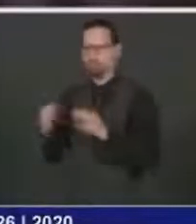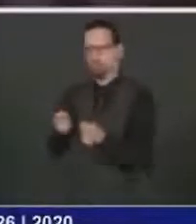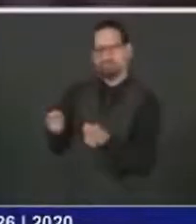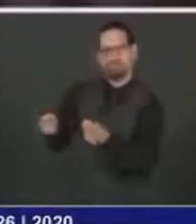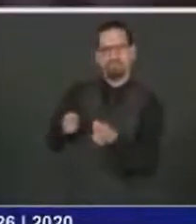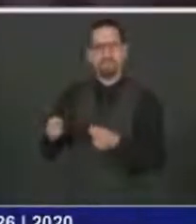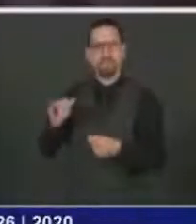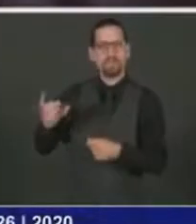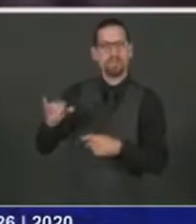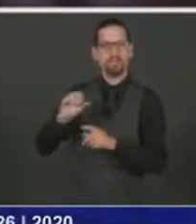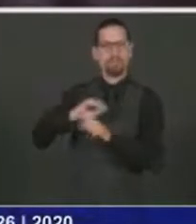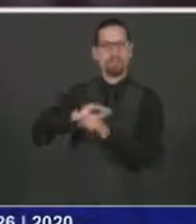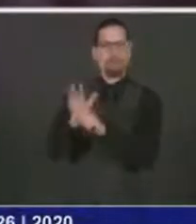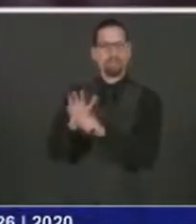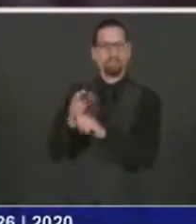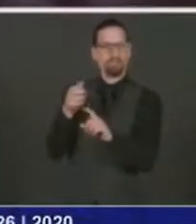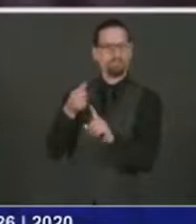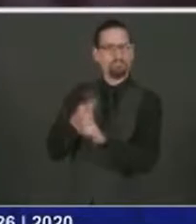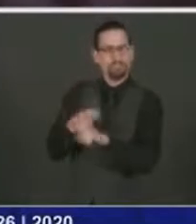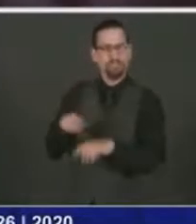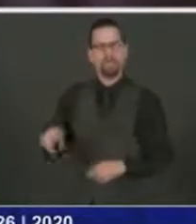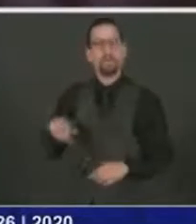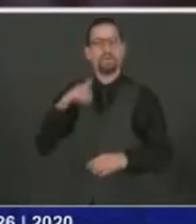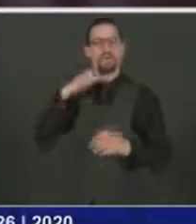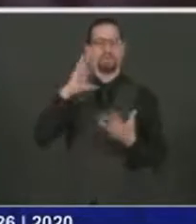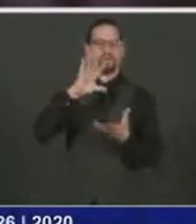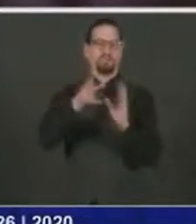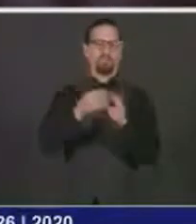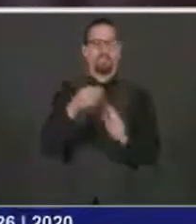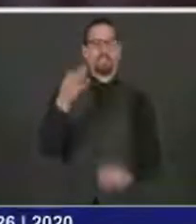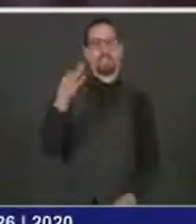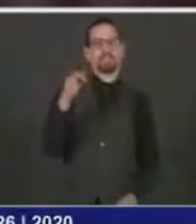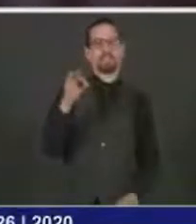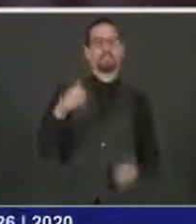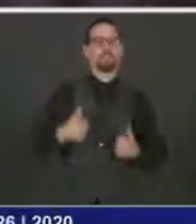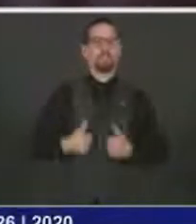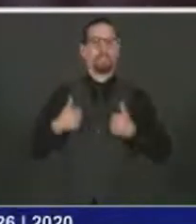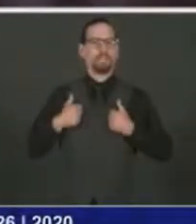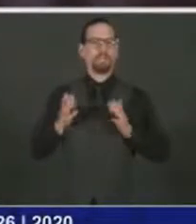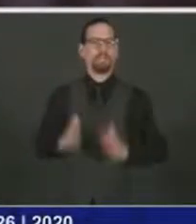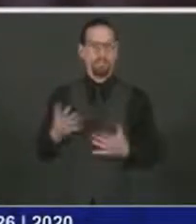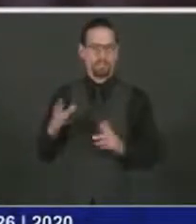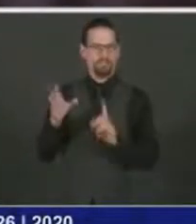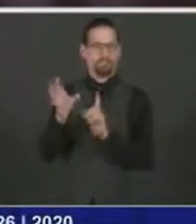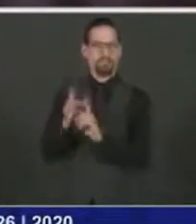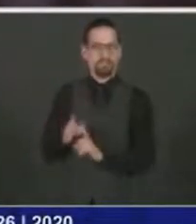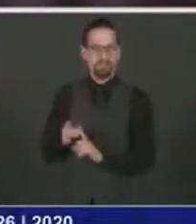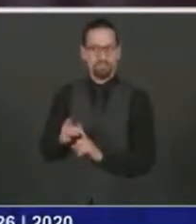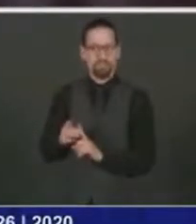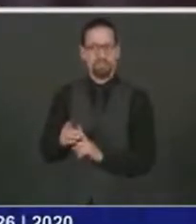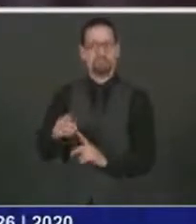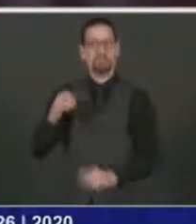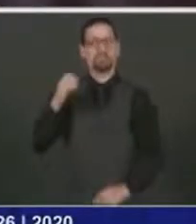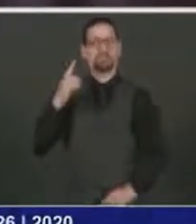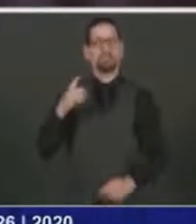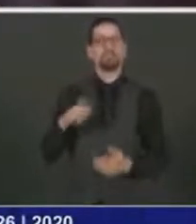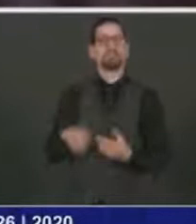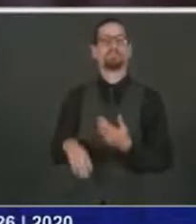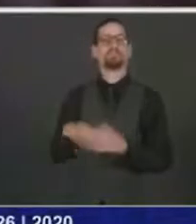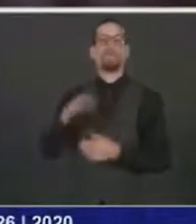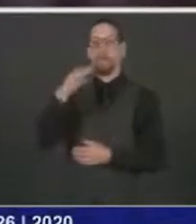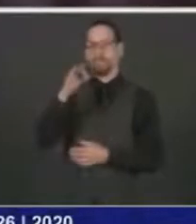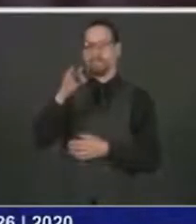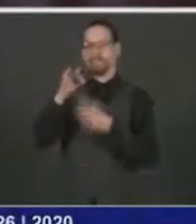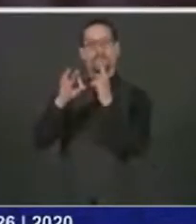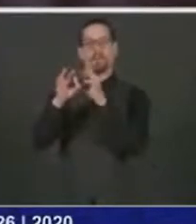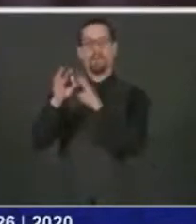at the home have tested positive. Very sadly, 5 of these individuals have passed